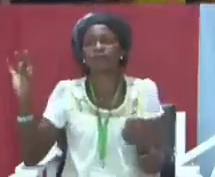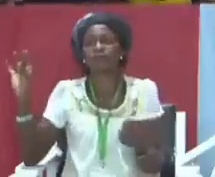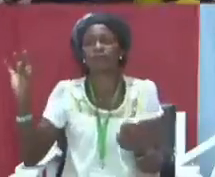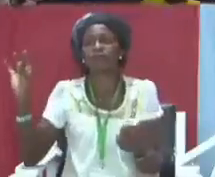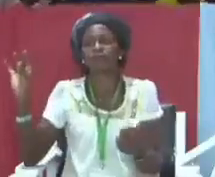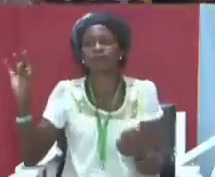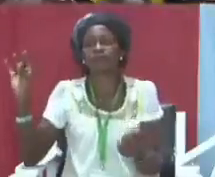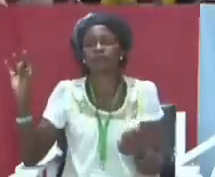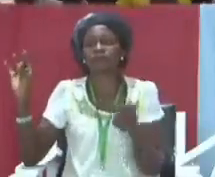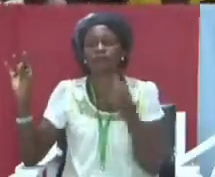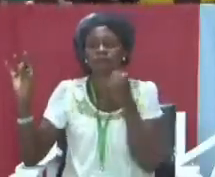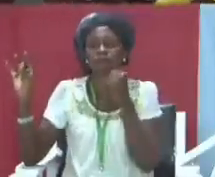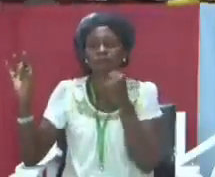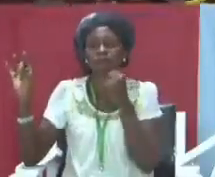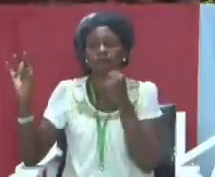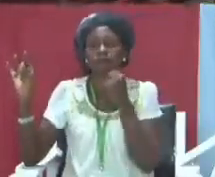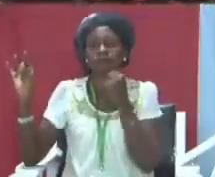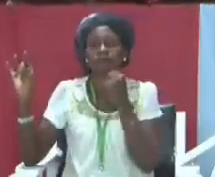Just keep coming.